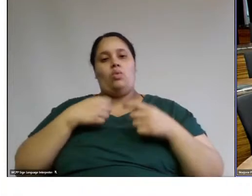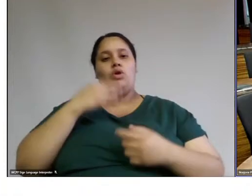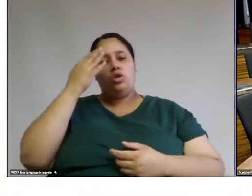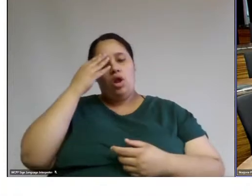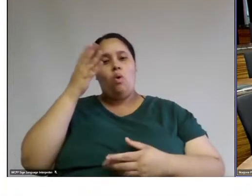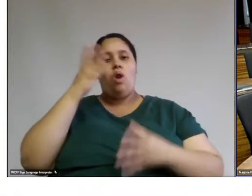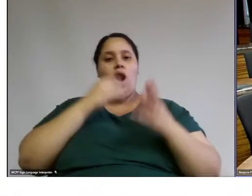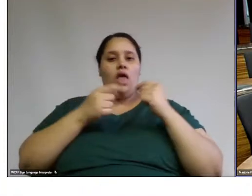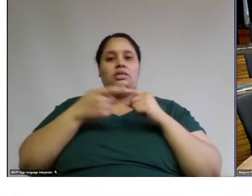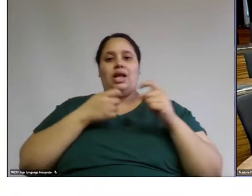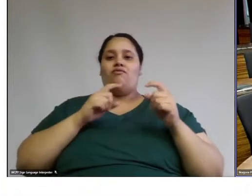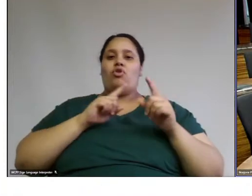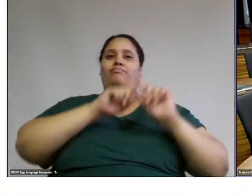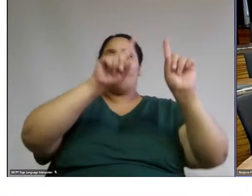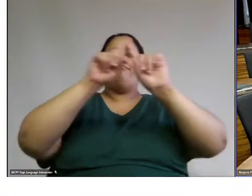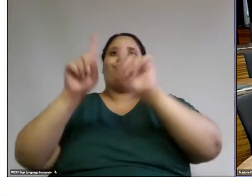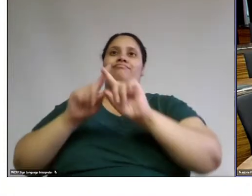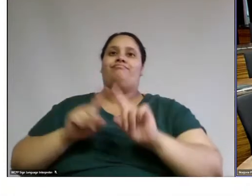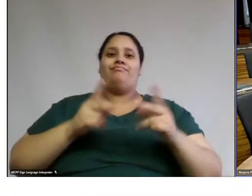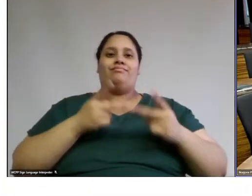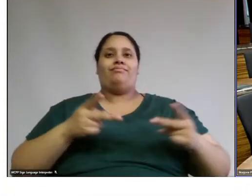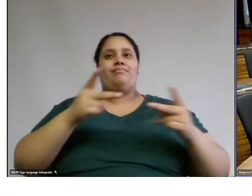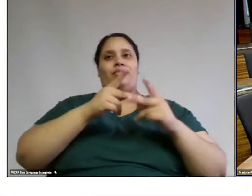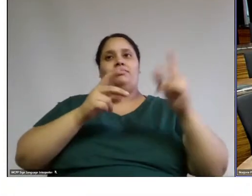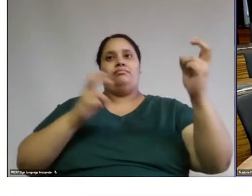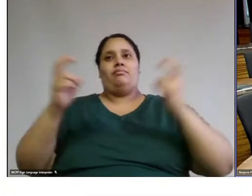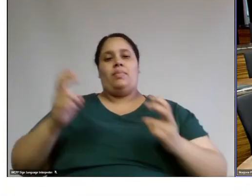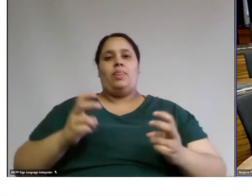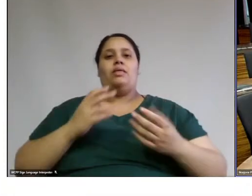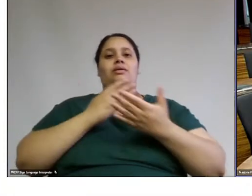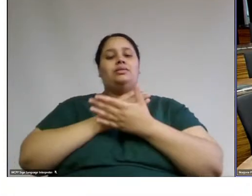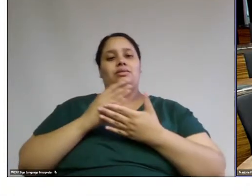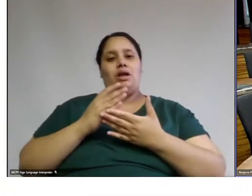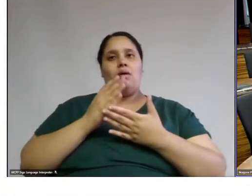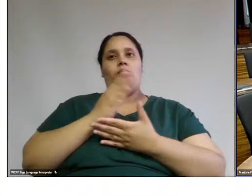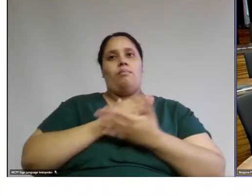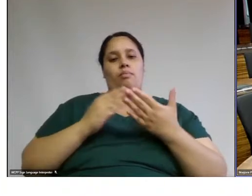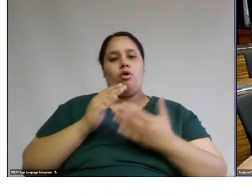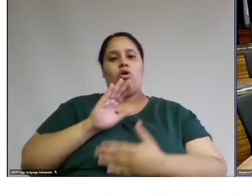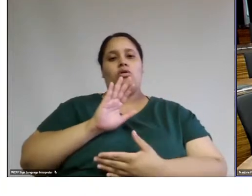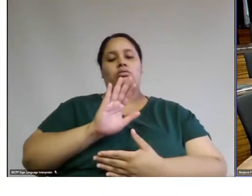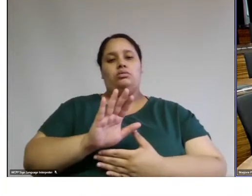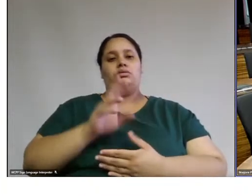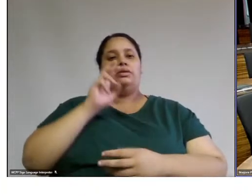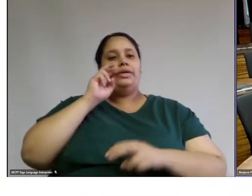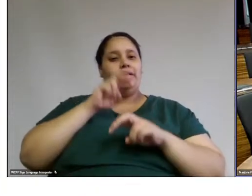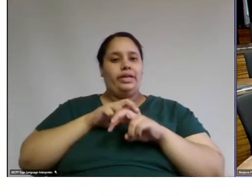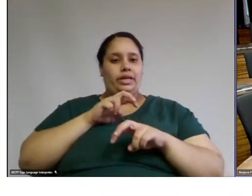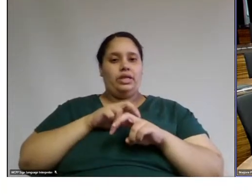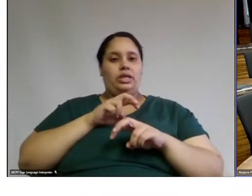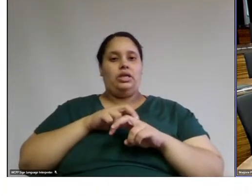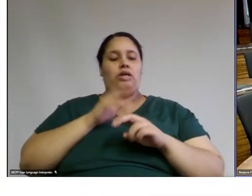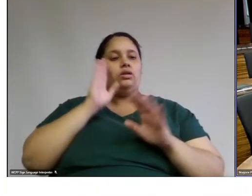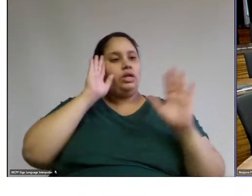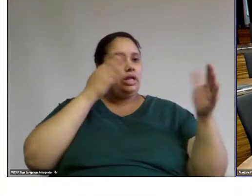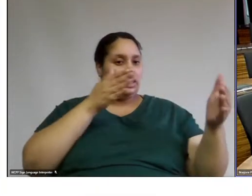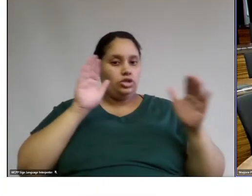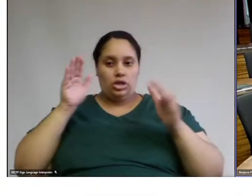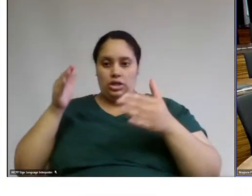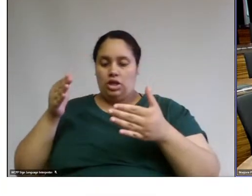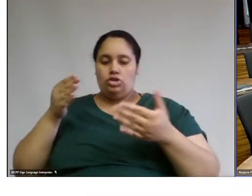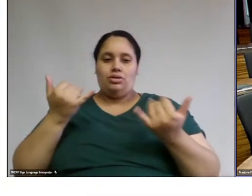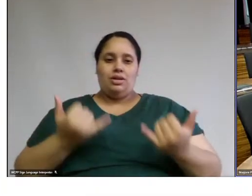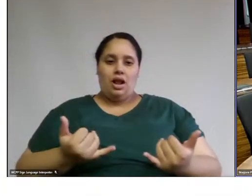days, and there are some aspects that requires our attention at this particular point in